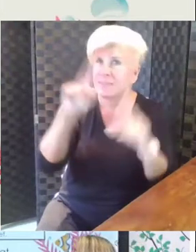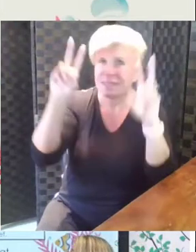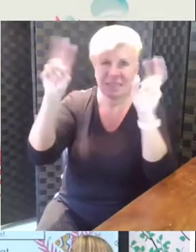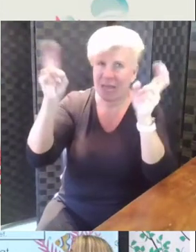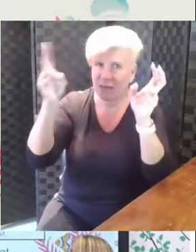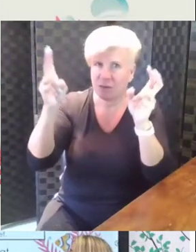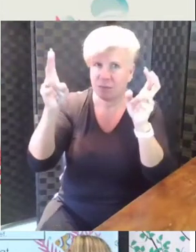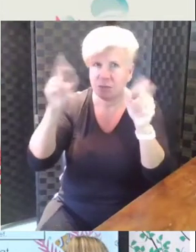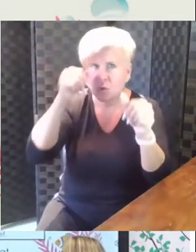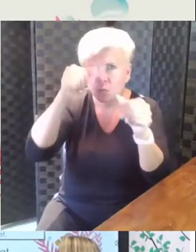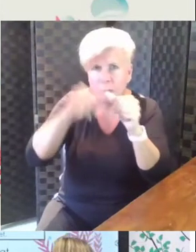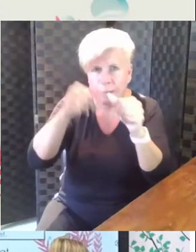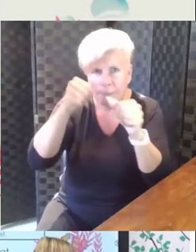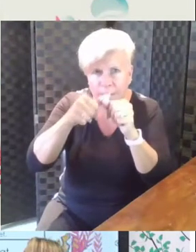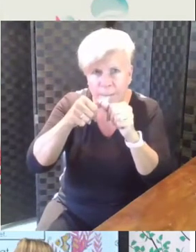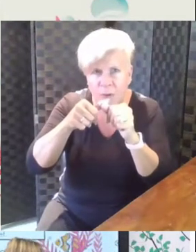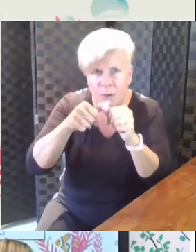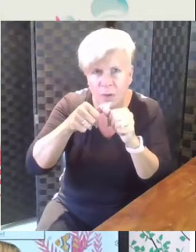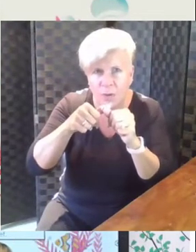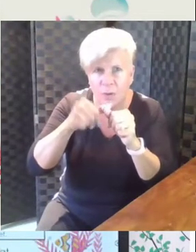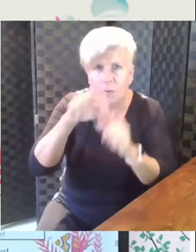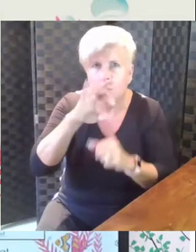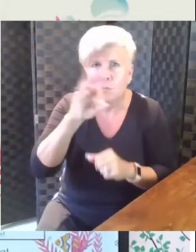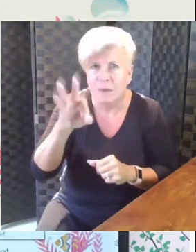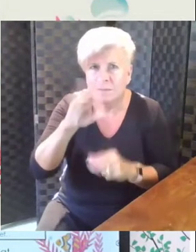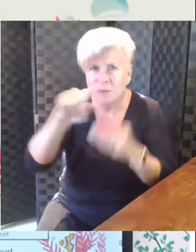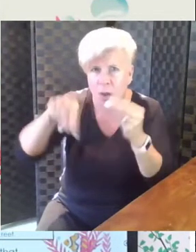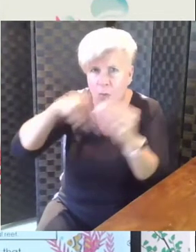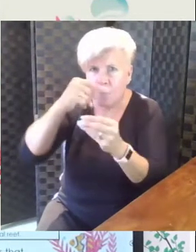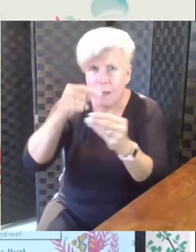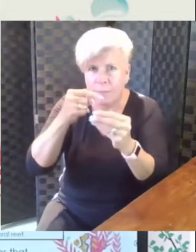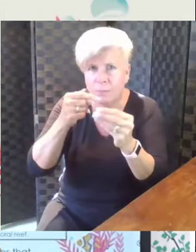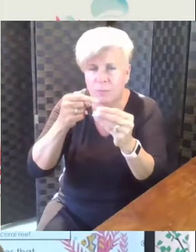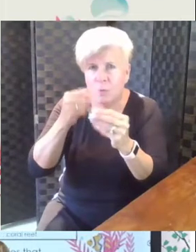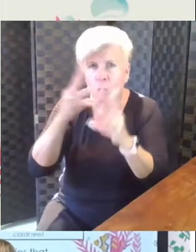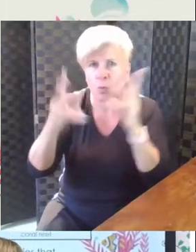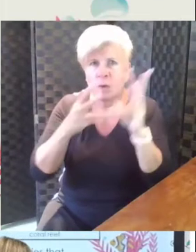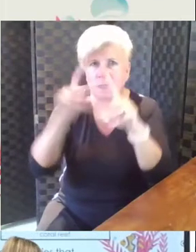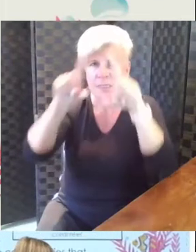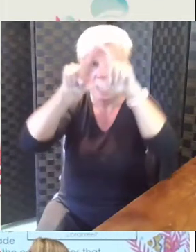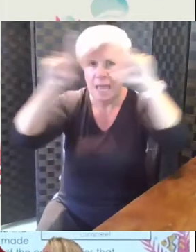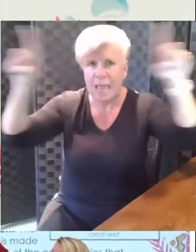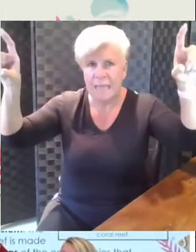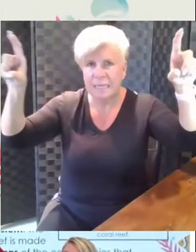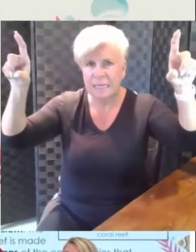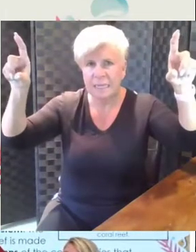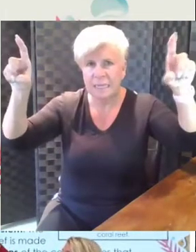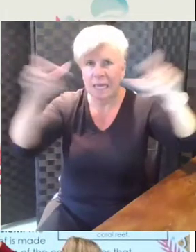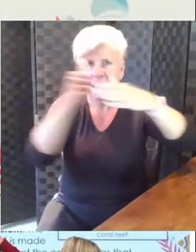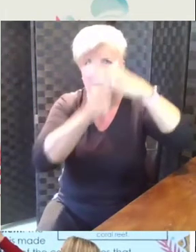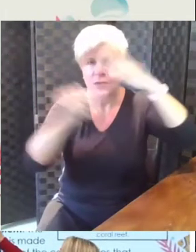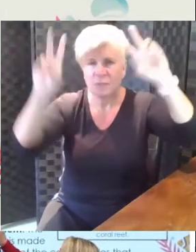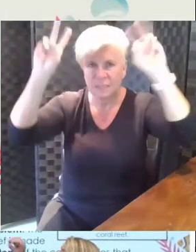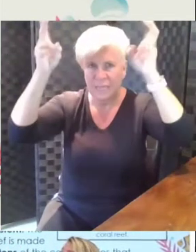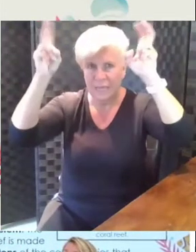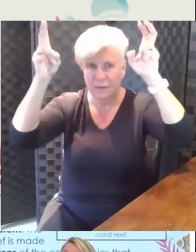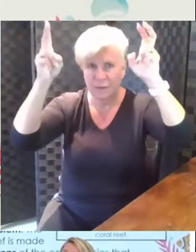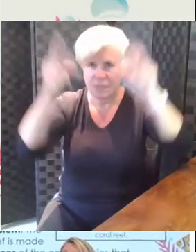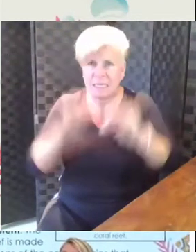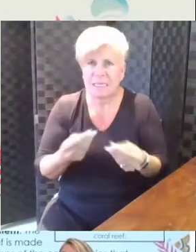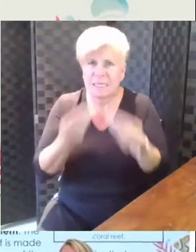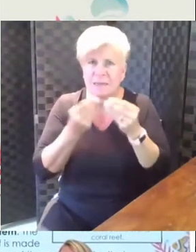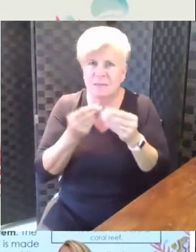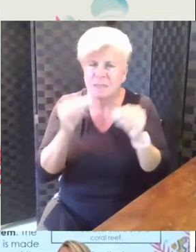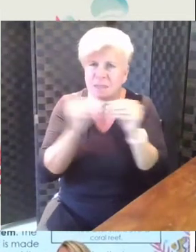title. So remember, Reefs Around the World is our heading. It's right under our title, and it gives us